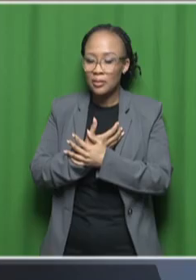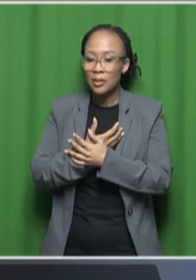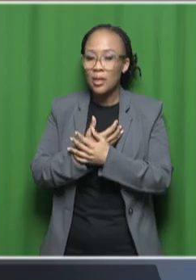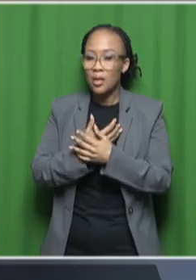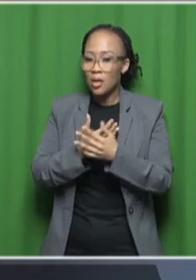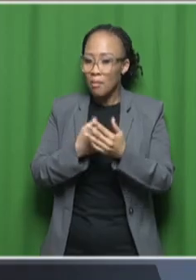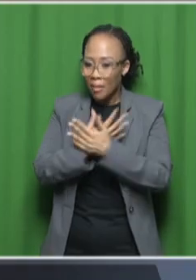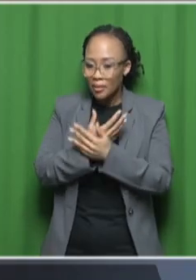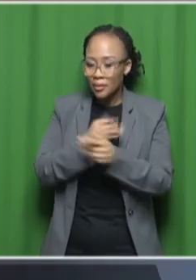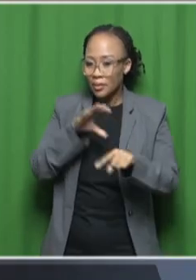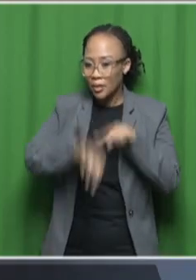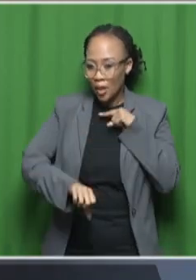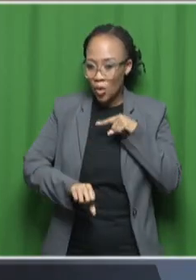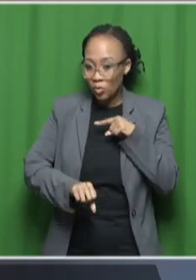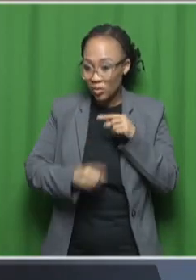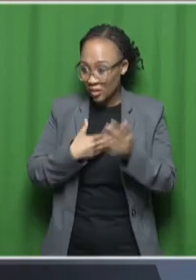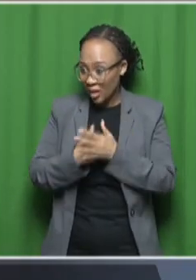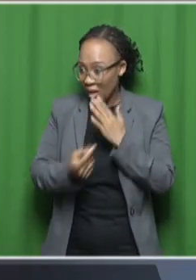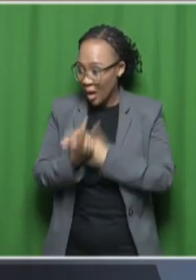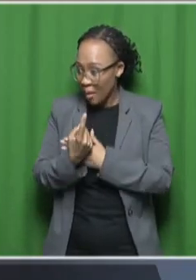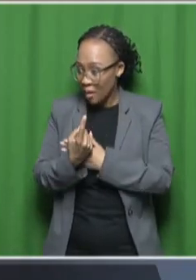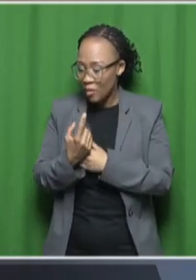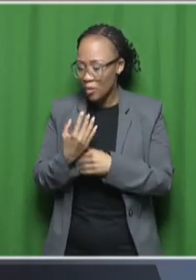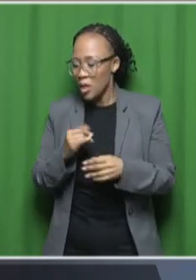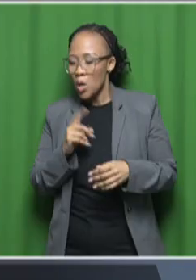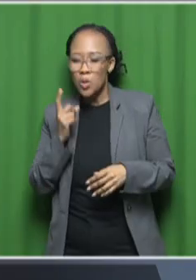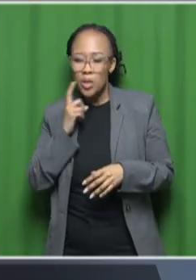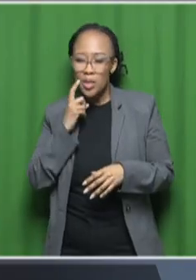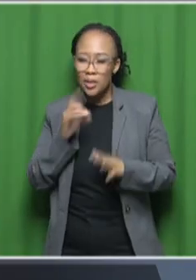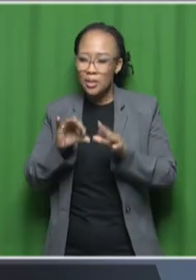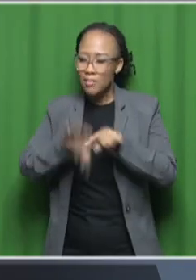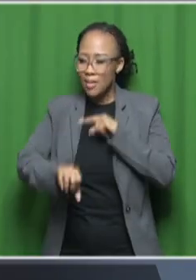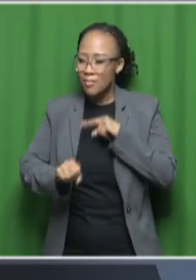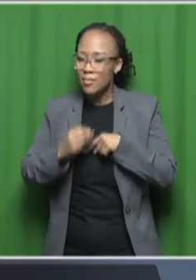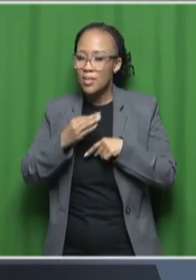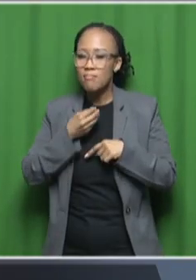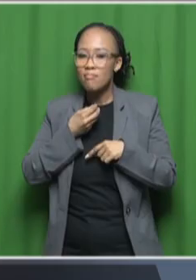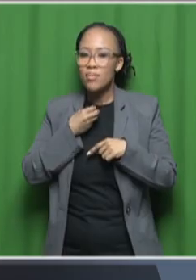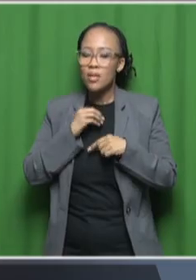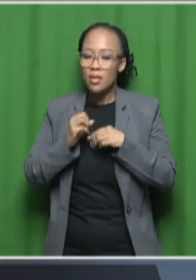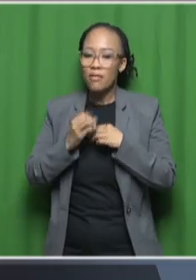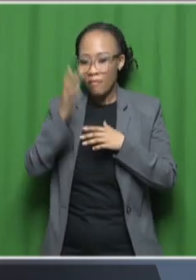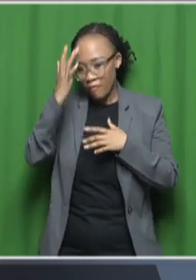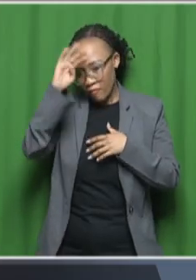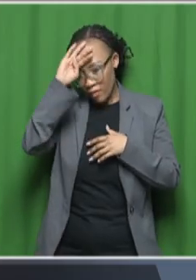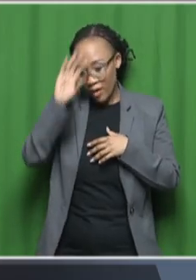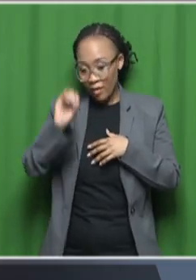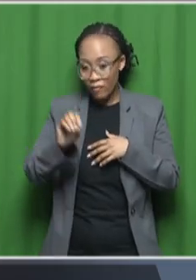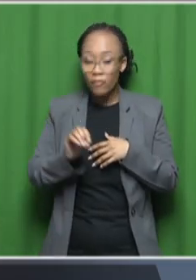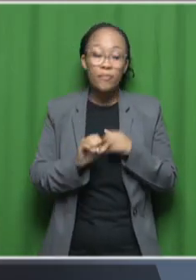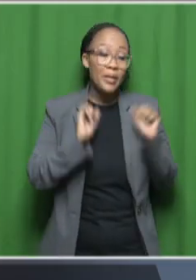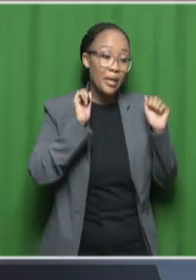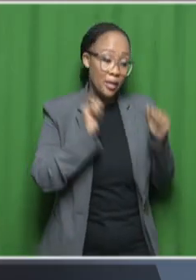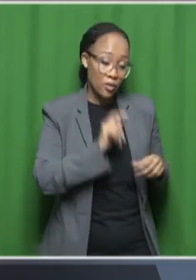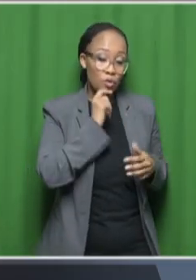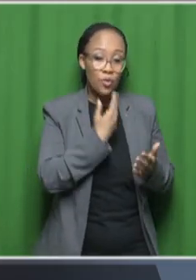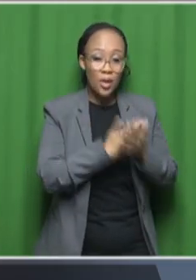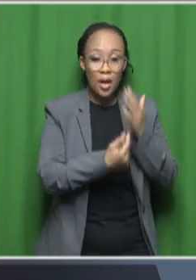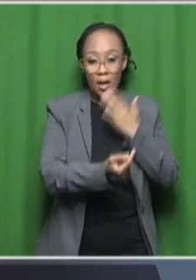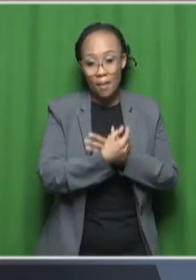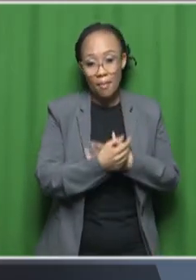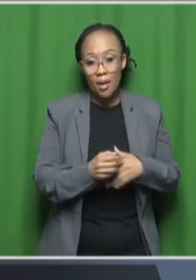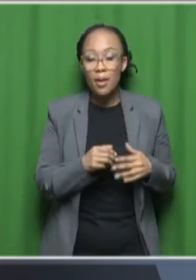undiagnosed. If a patient, for example, it's definitely something that I've also seen in practice many times. Patients might not have access